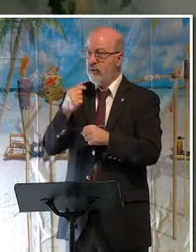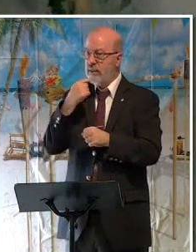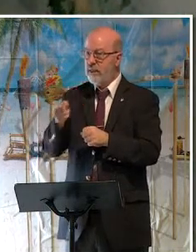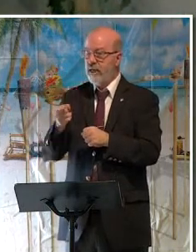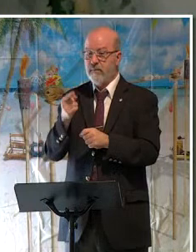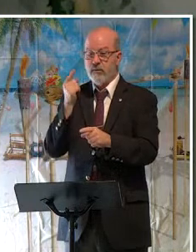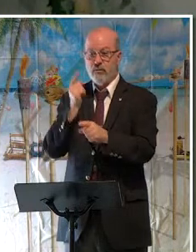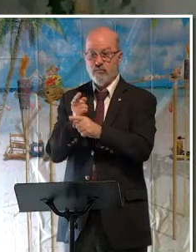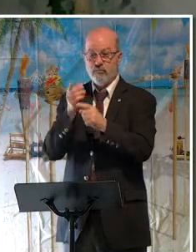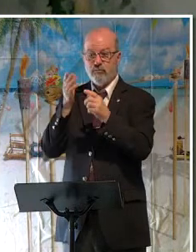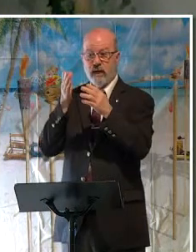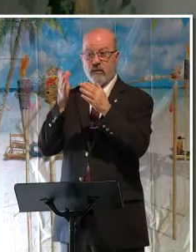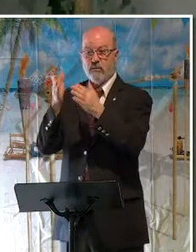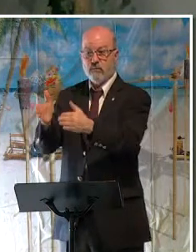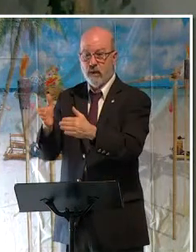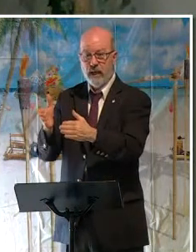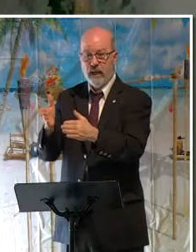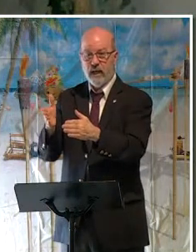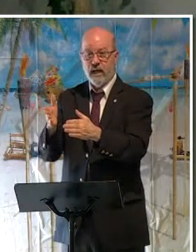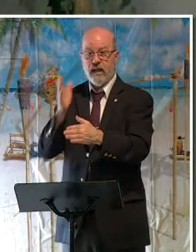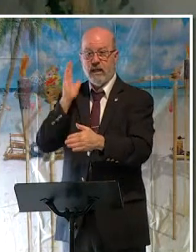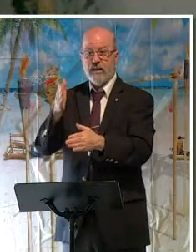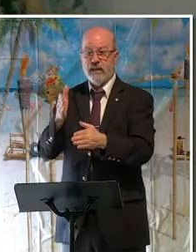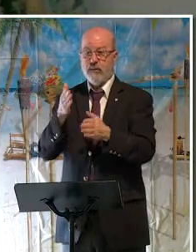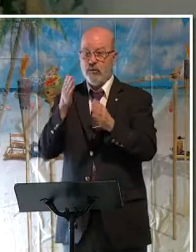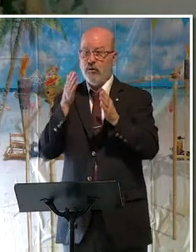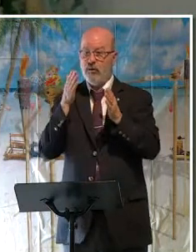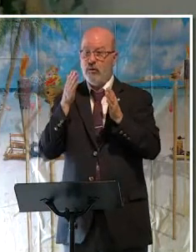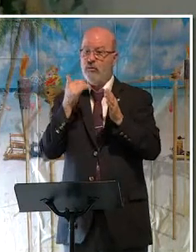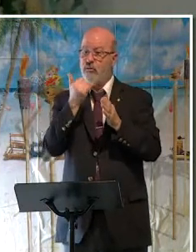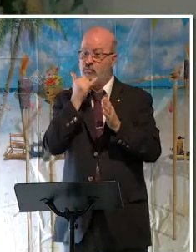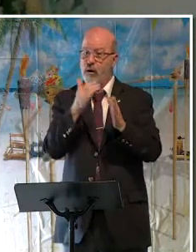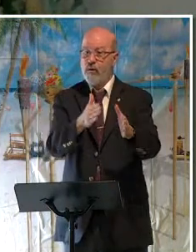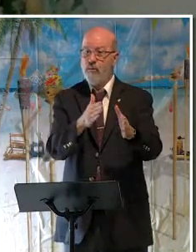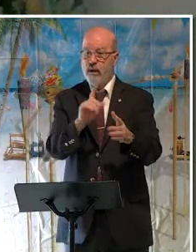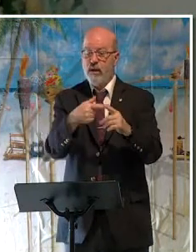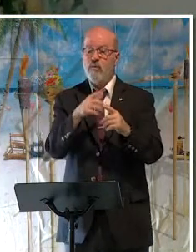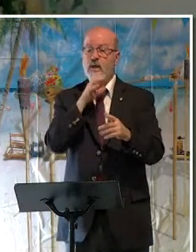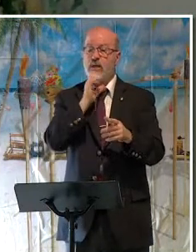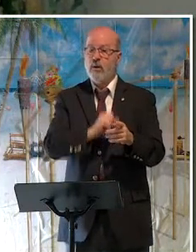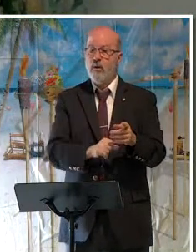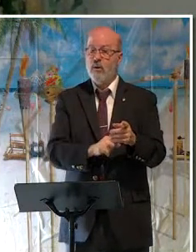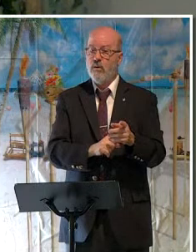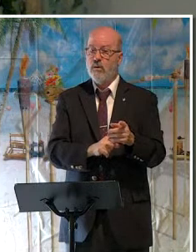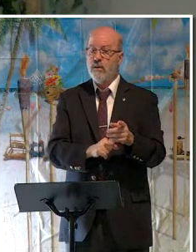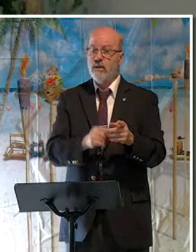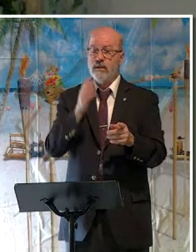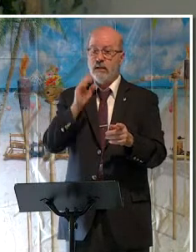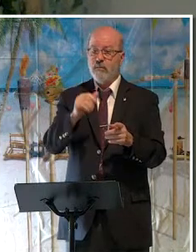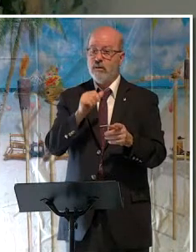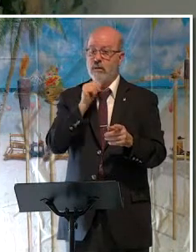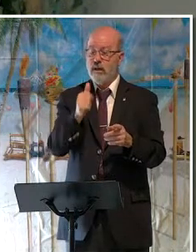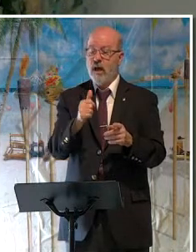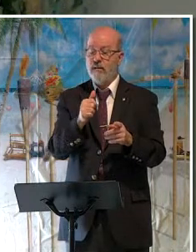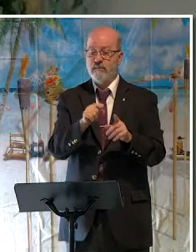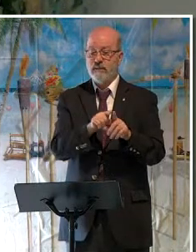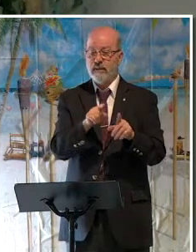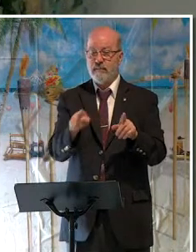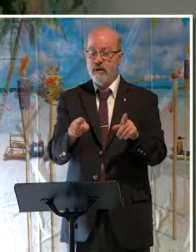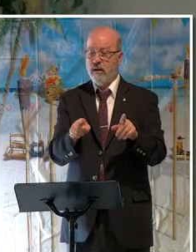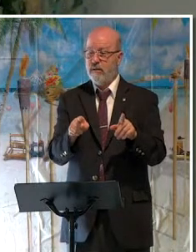the right way to go, they will go the wrong way. And when they are old, they will